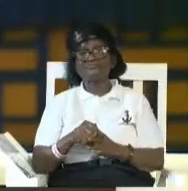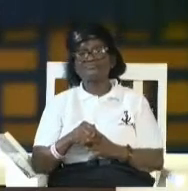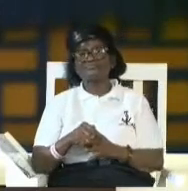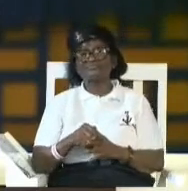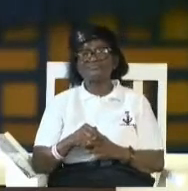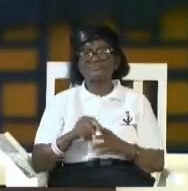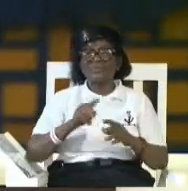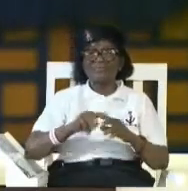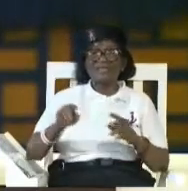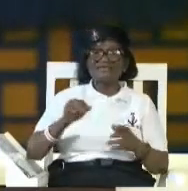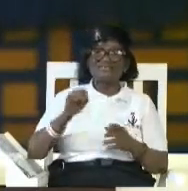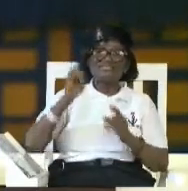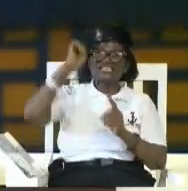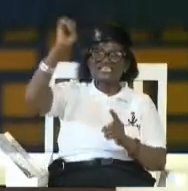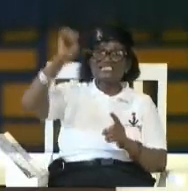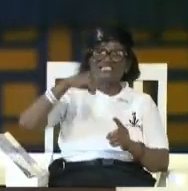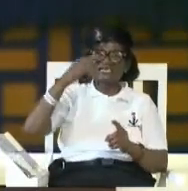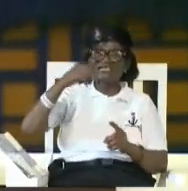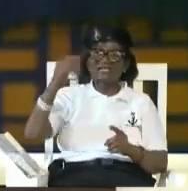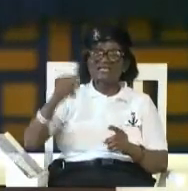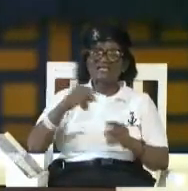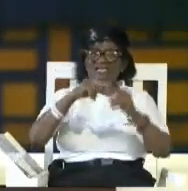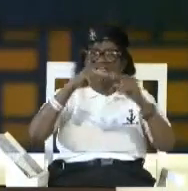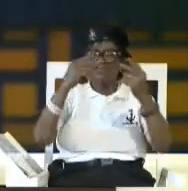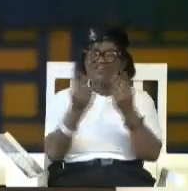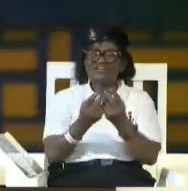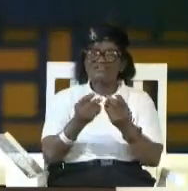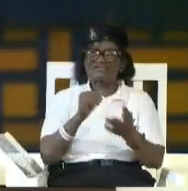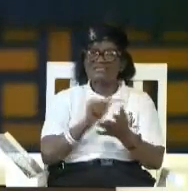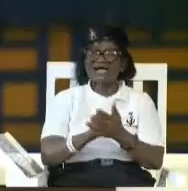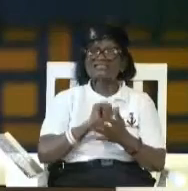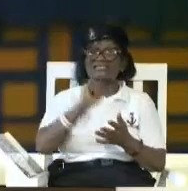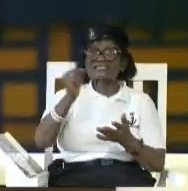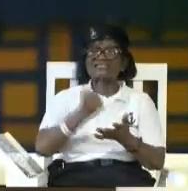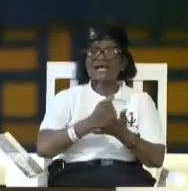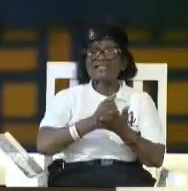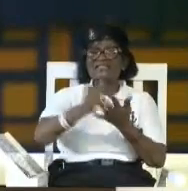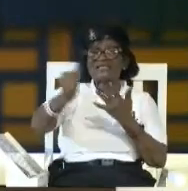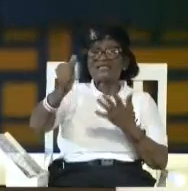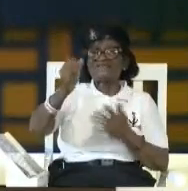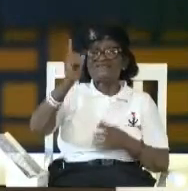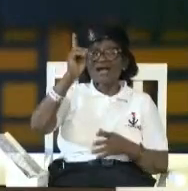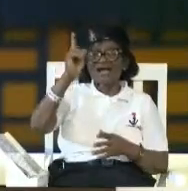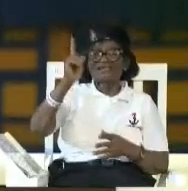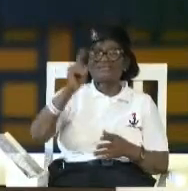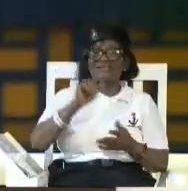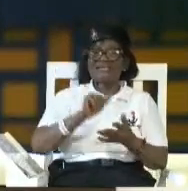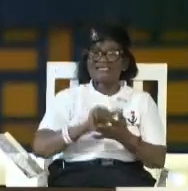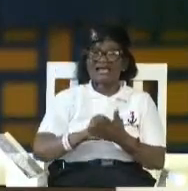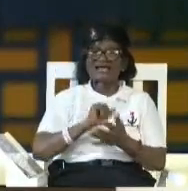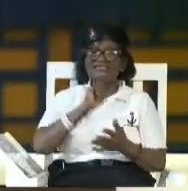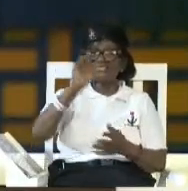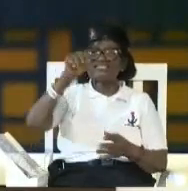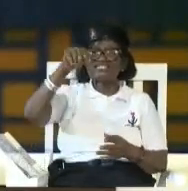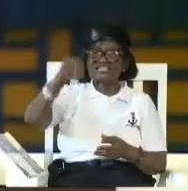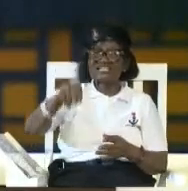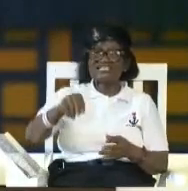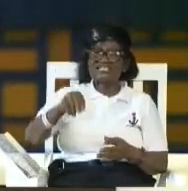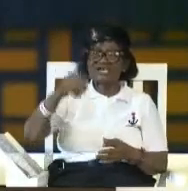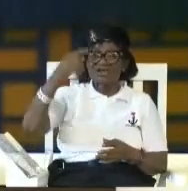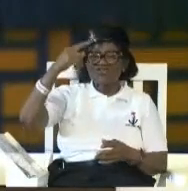But he said, it is the vessel that is sanctified that is meet for the